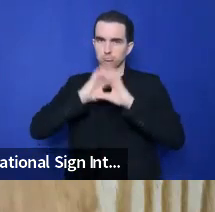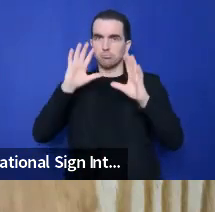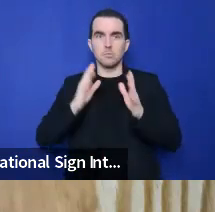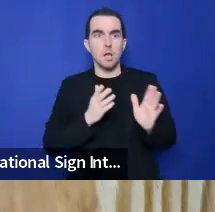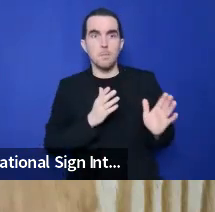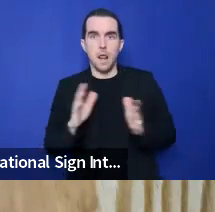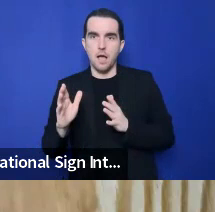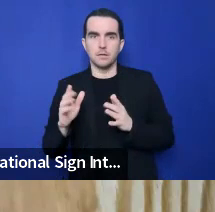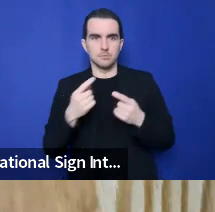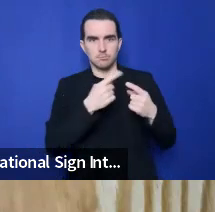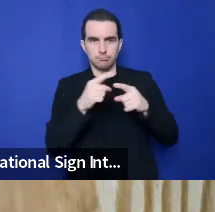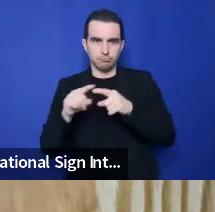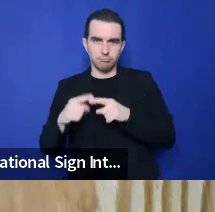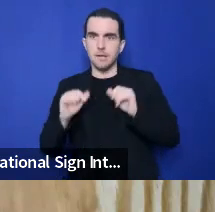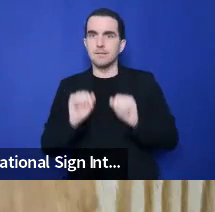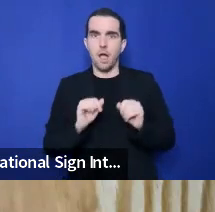Next slide, please.